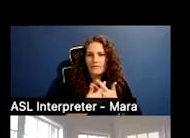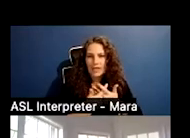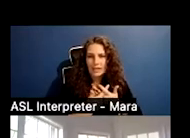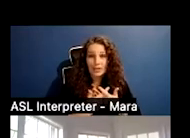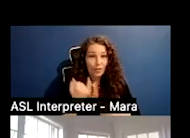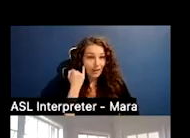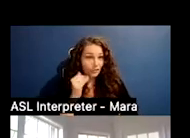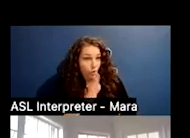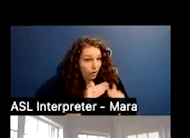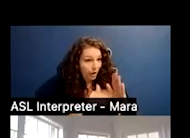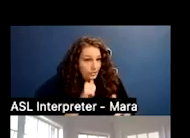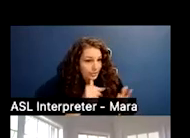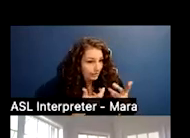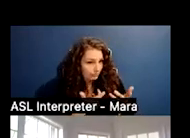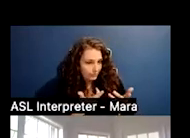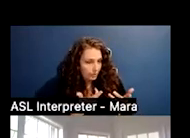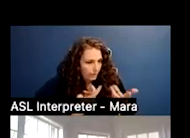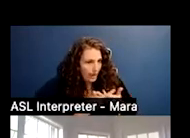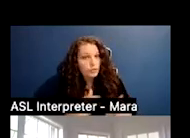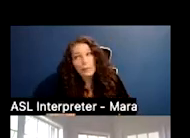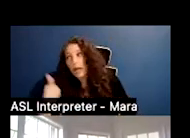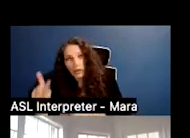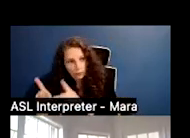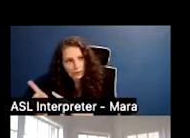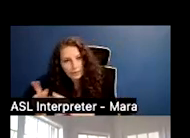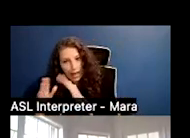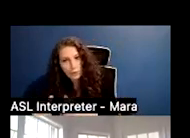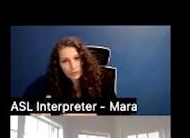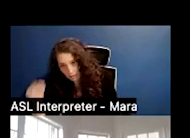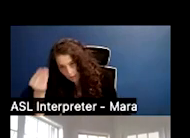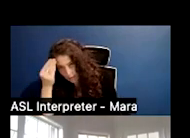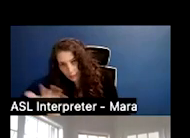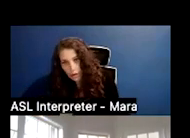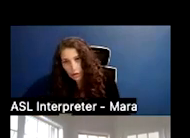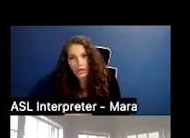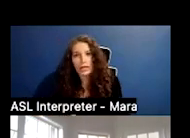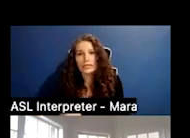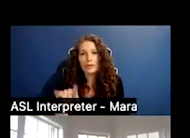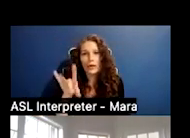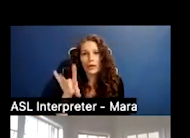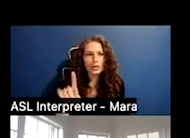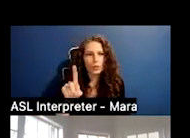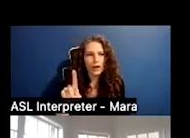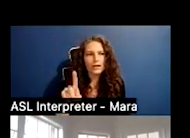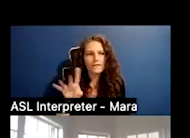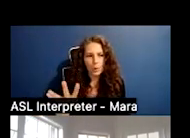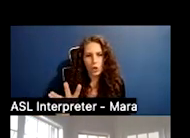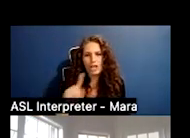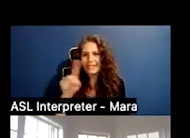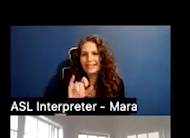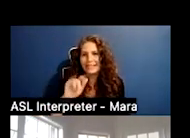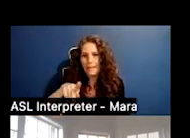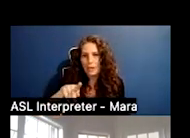know someone who does. Point them in our direction. We're in 814 zip codes now, and we'd be delighted to help you or one of your